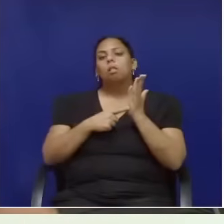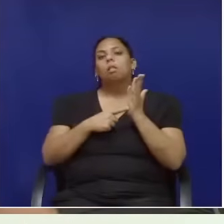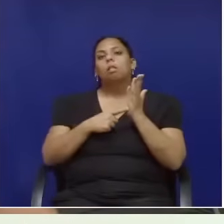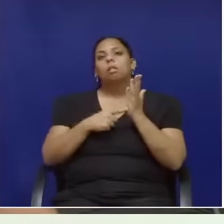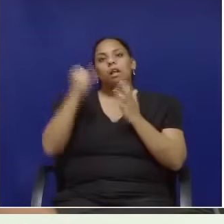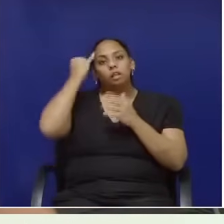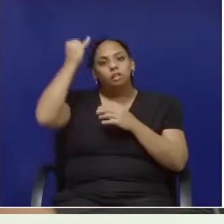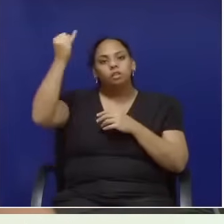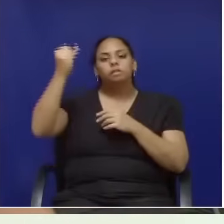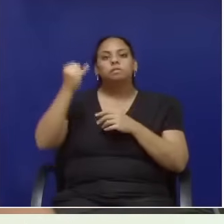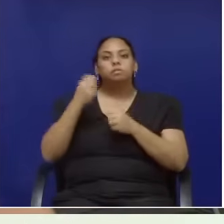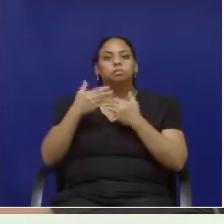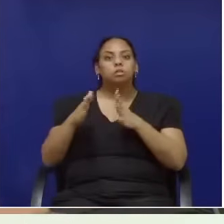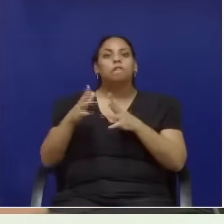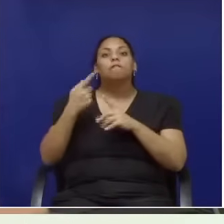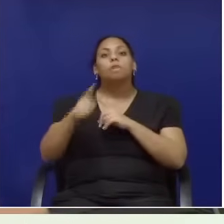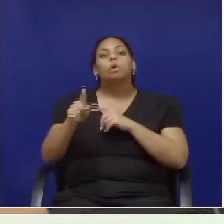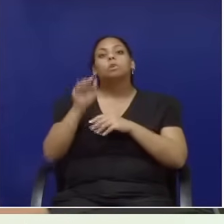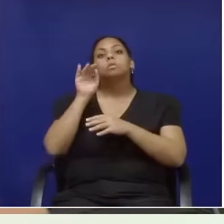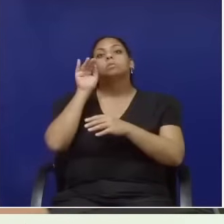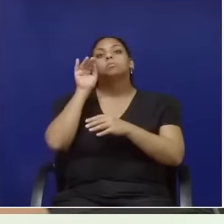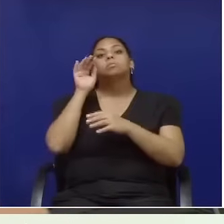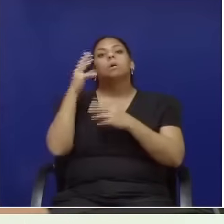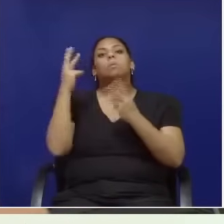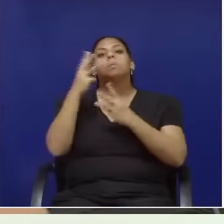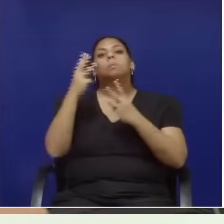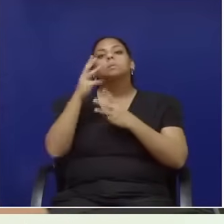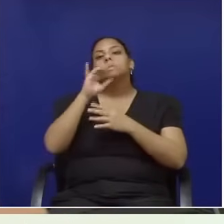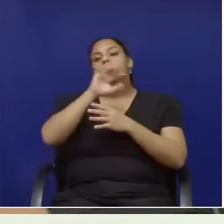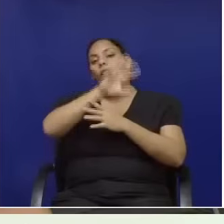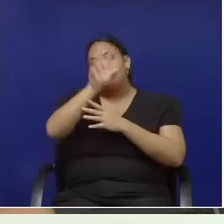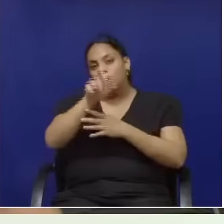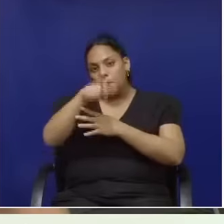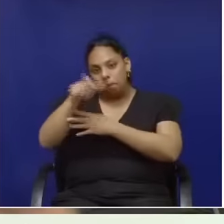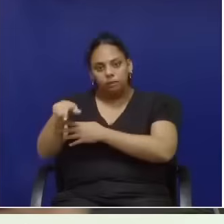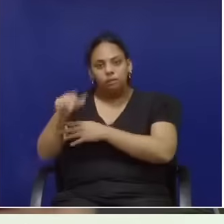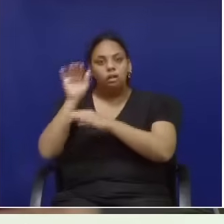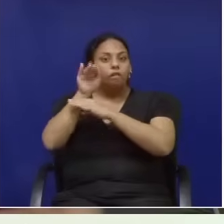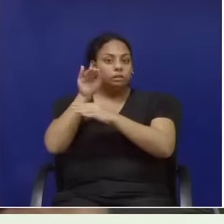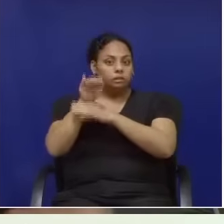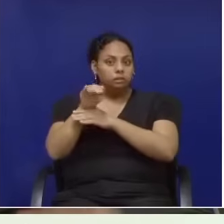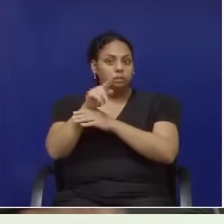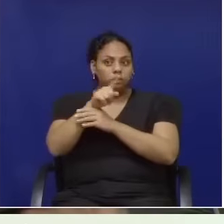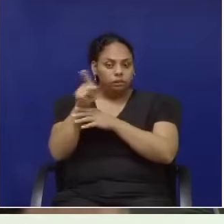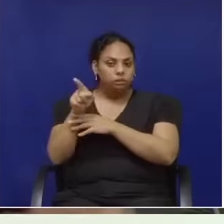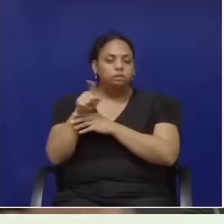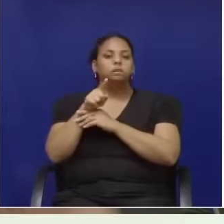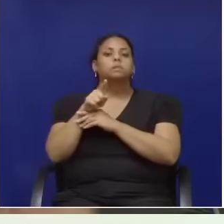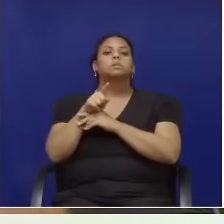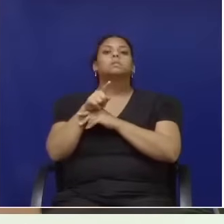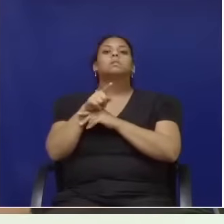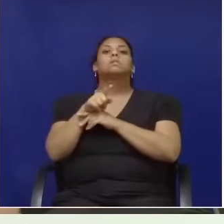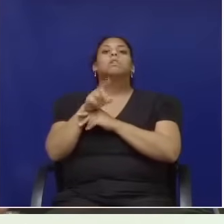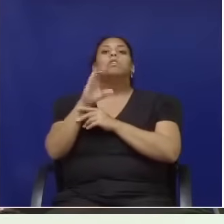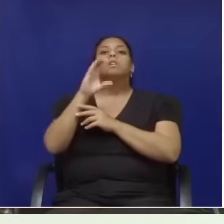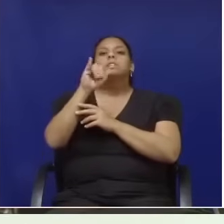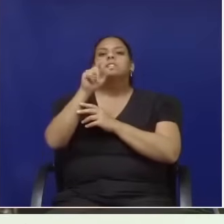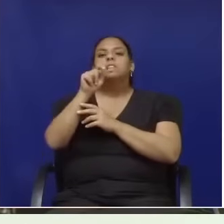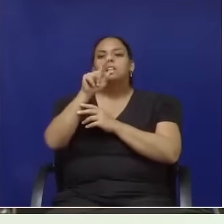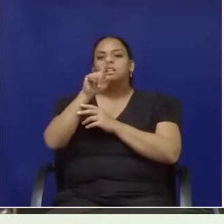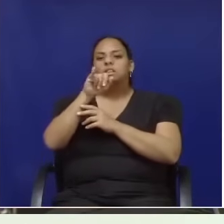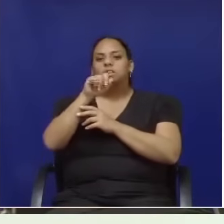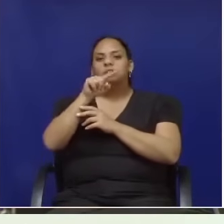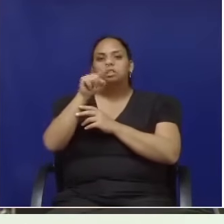South Africans abroad, is consideration being given to incorporating citizenship renunciation